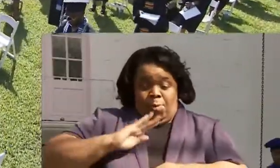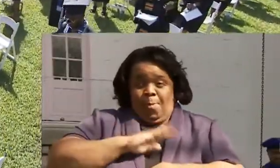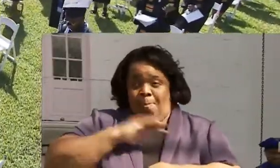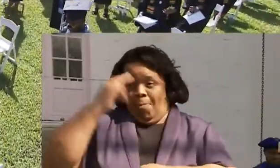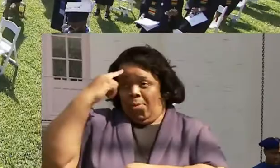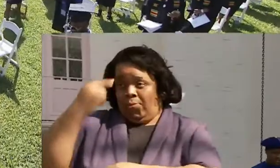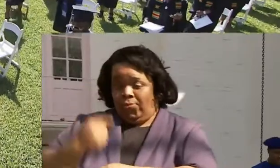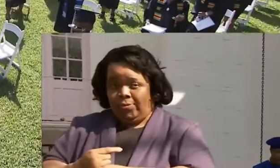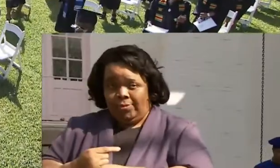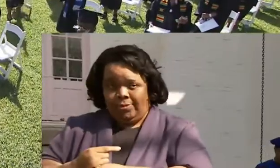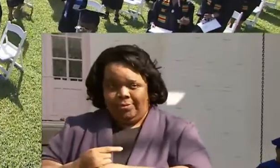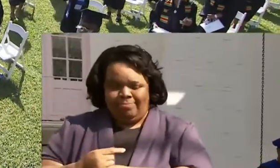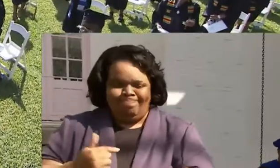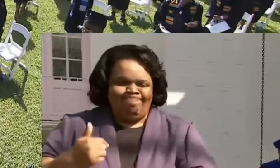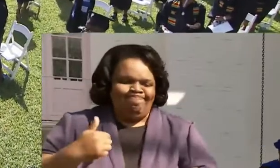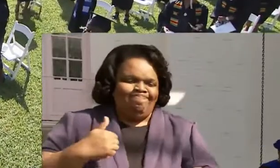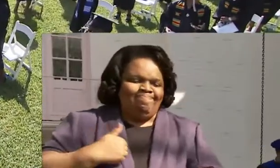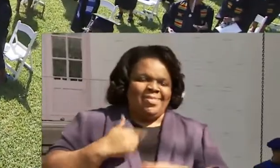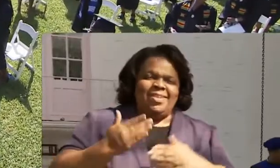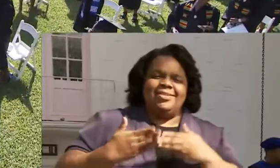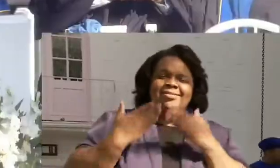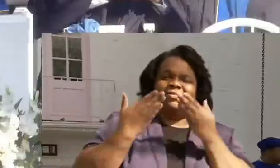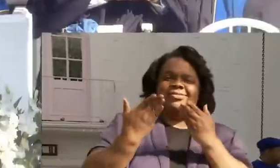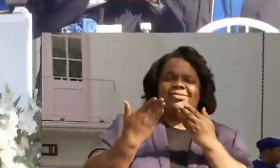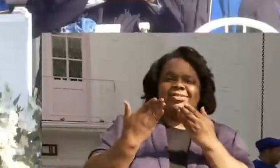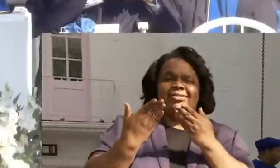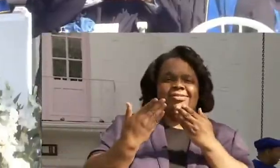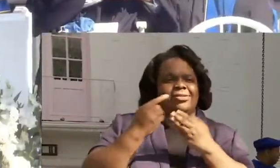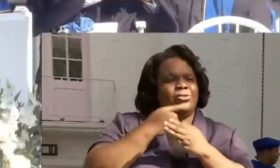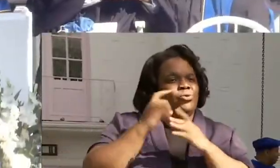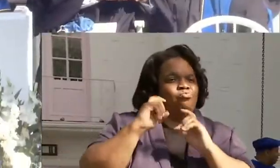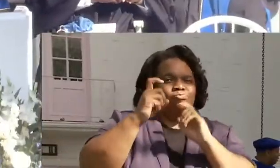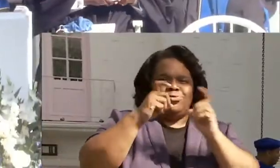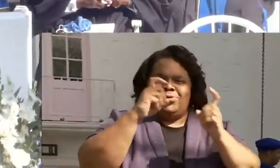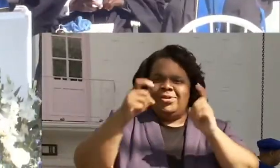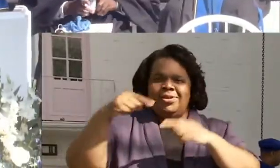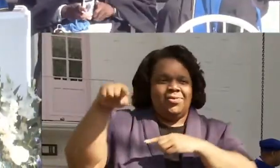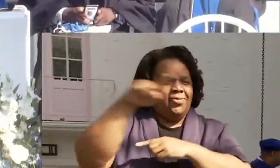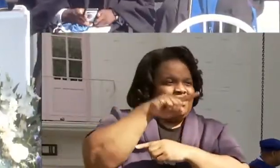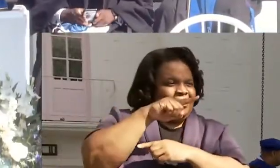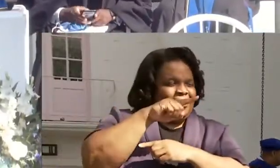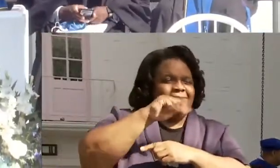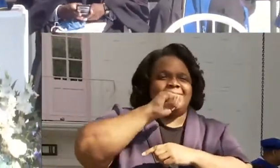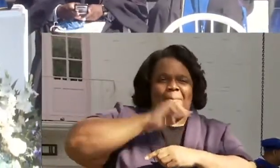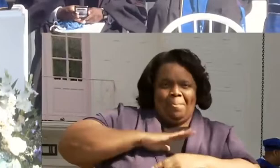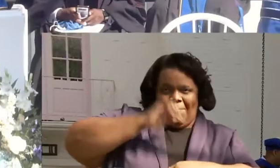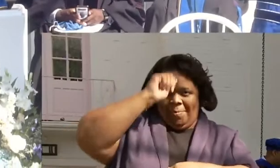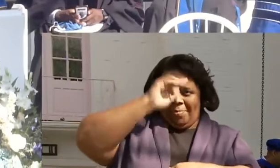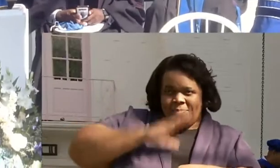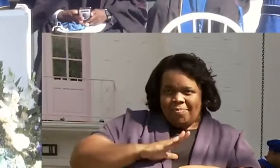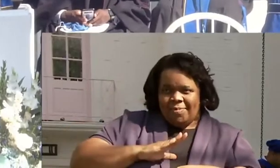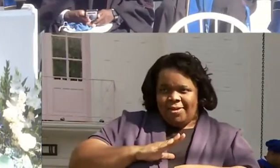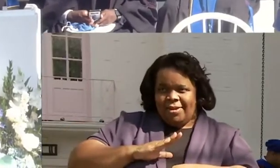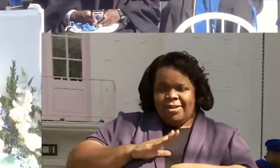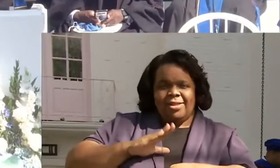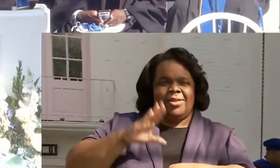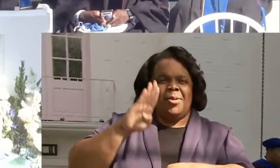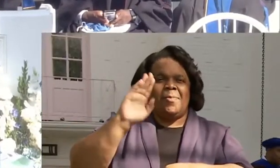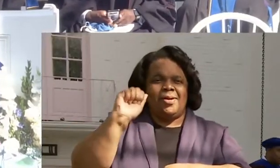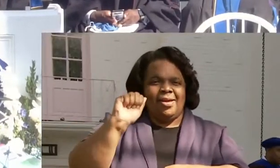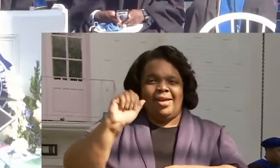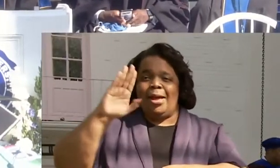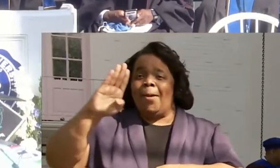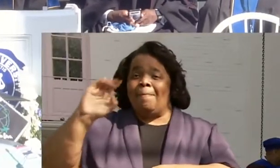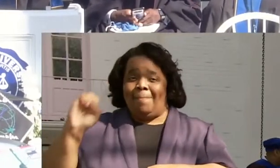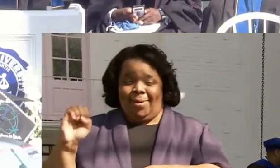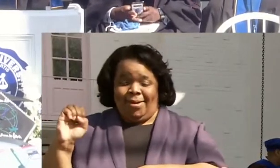I recommend you to confer upon these young women and men the Bachelor of Arts, the Bachelor